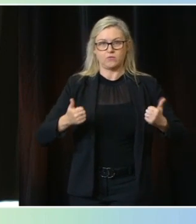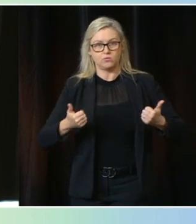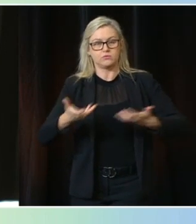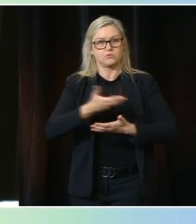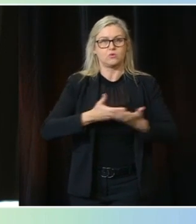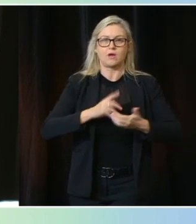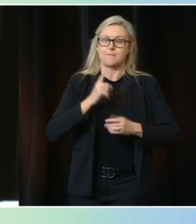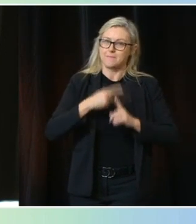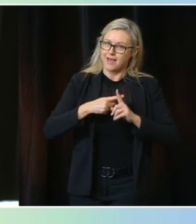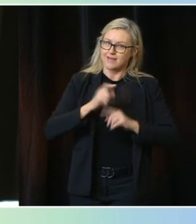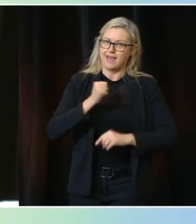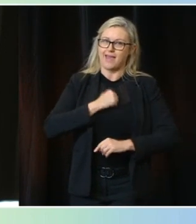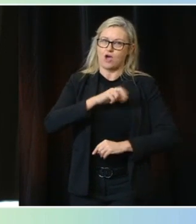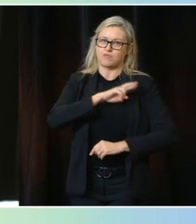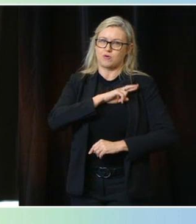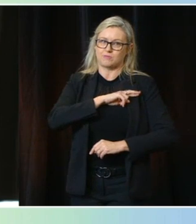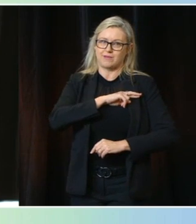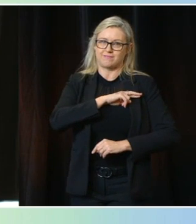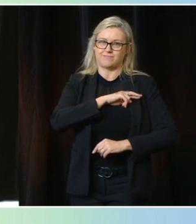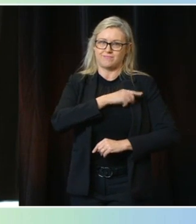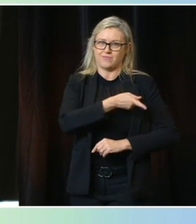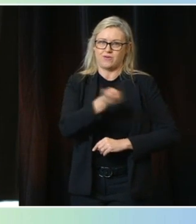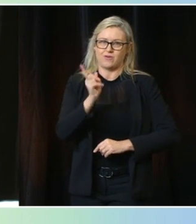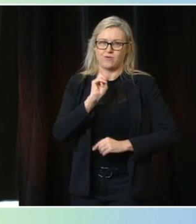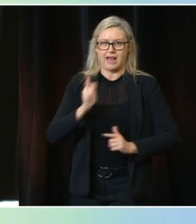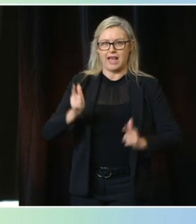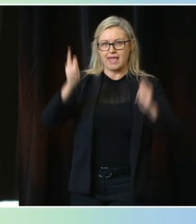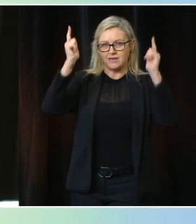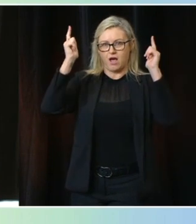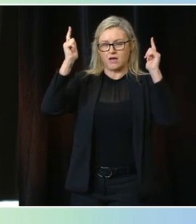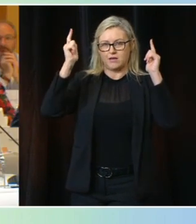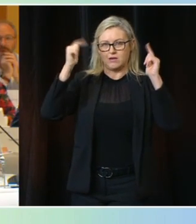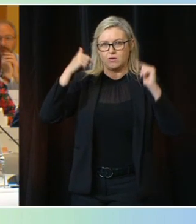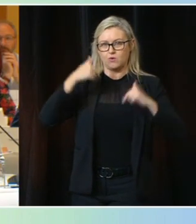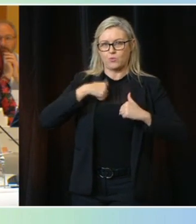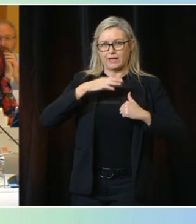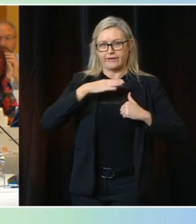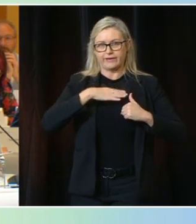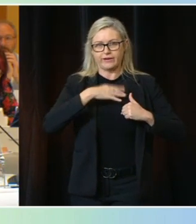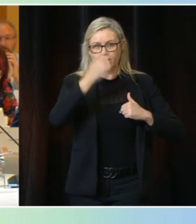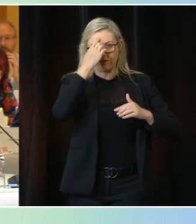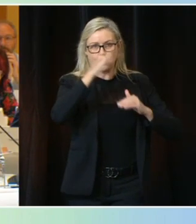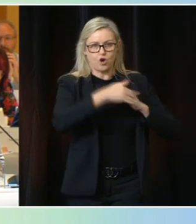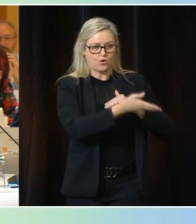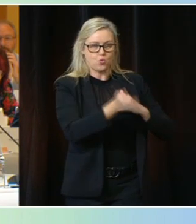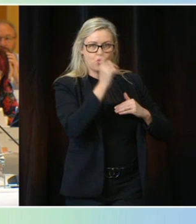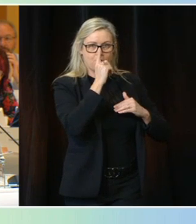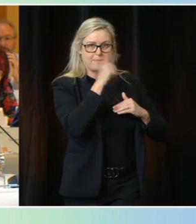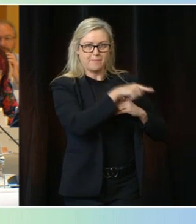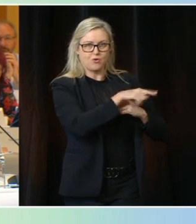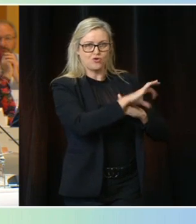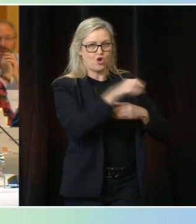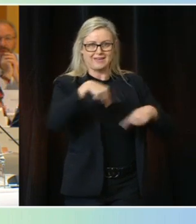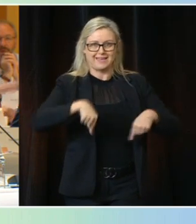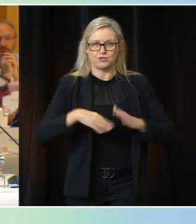that it's our responsibility as leaders the responsibility we owe to the people who don't have a seat in